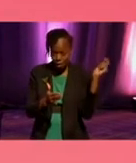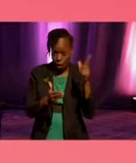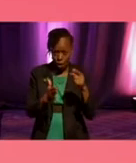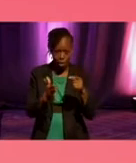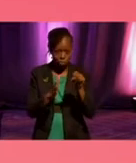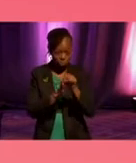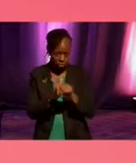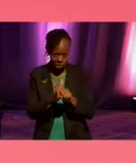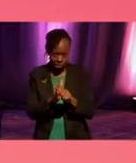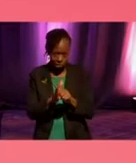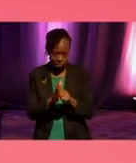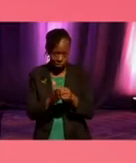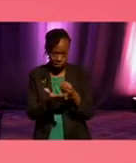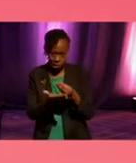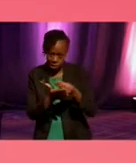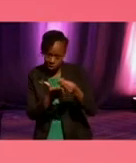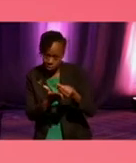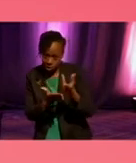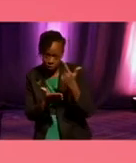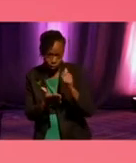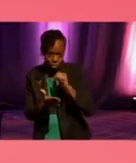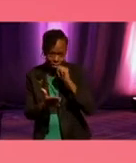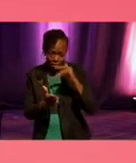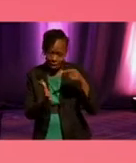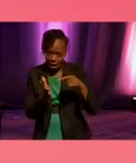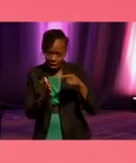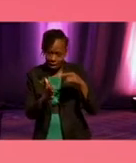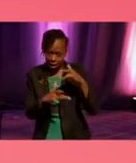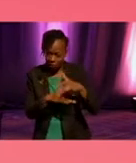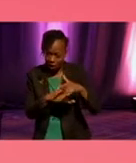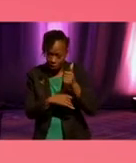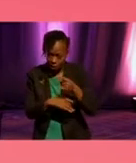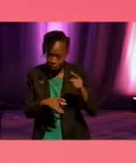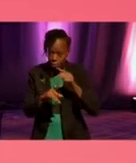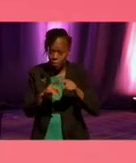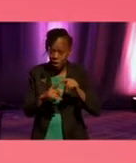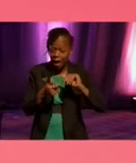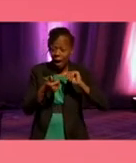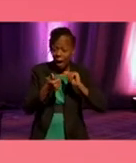up and running is something that we have in our toolkit.